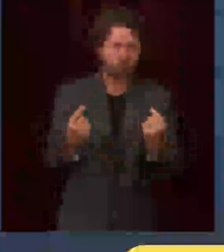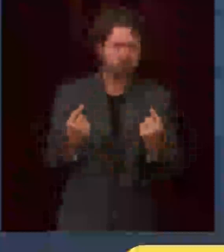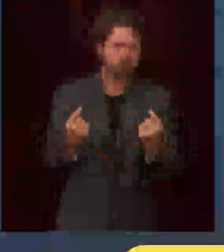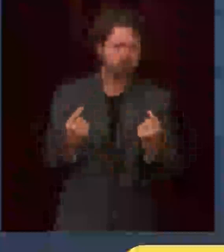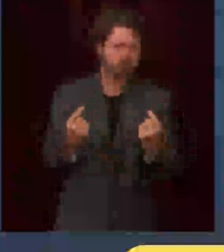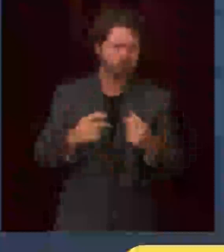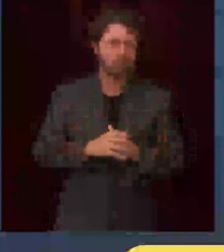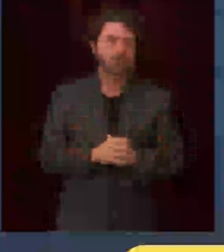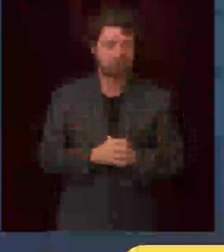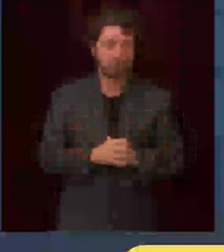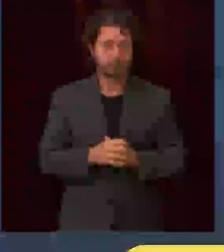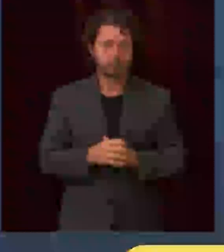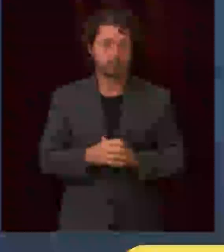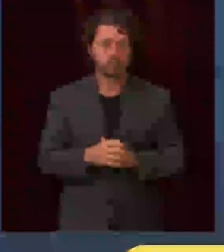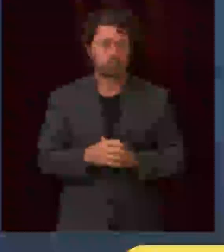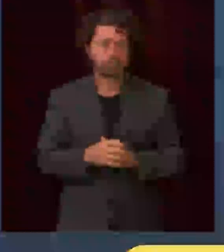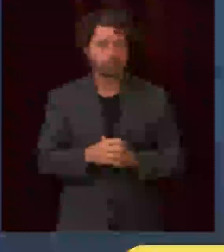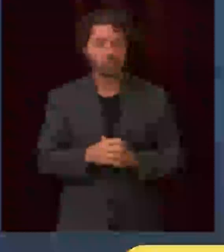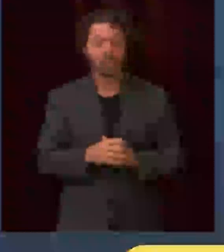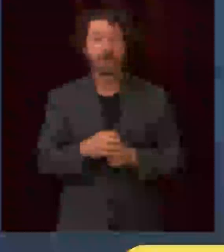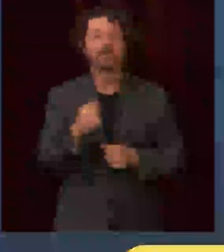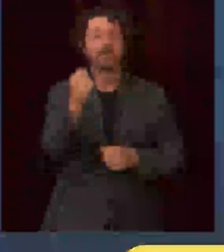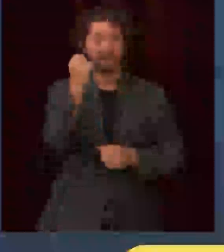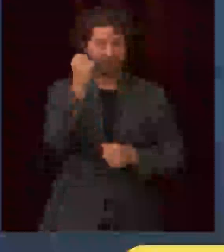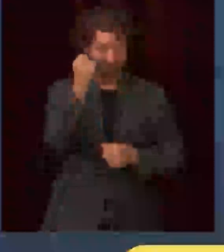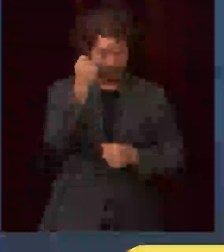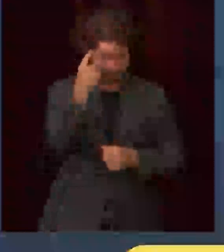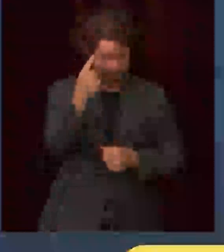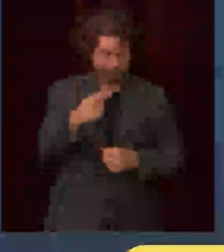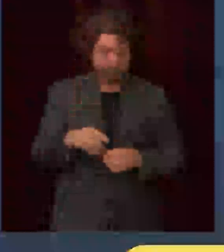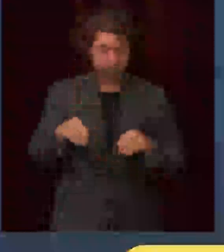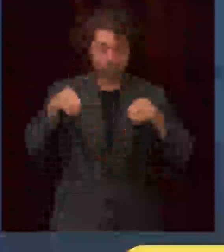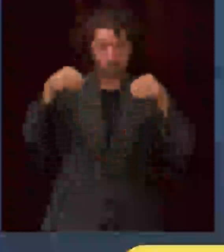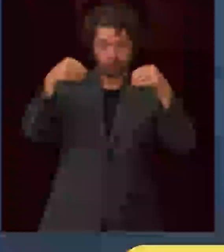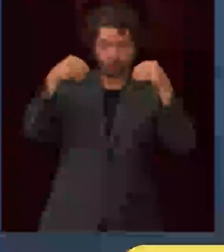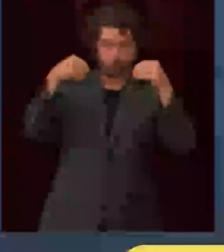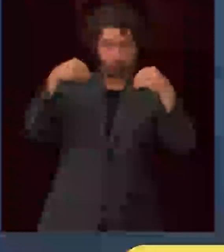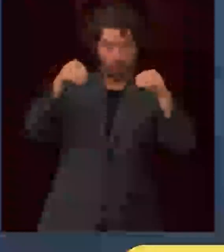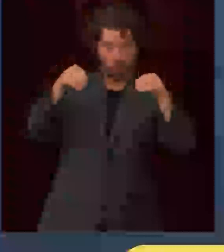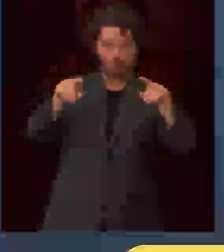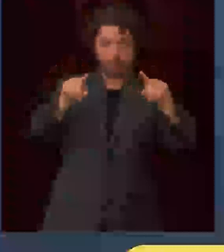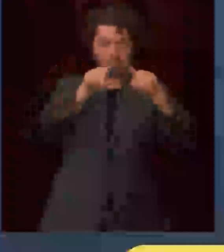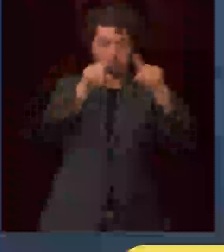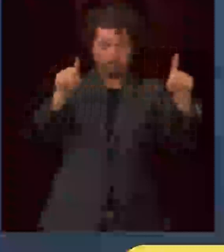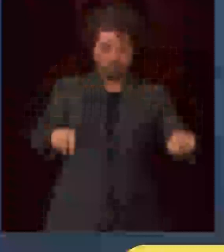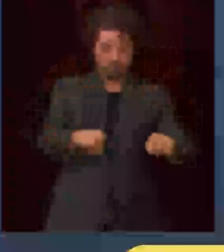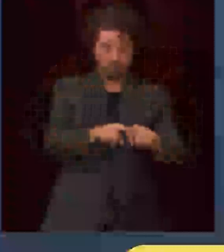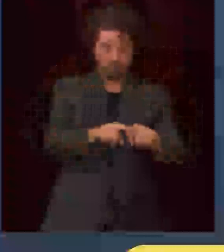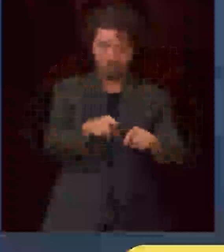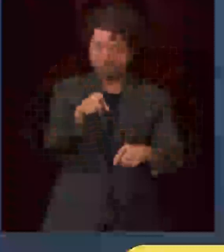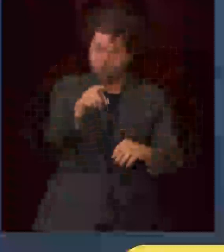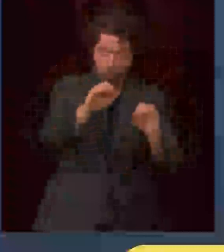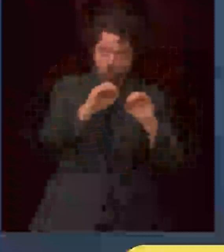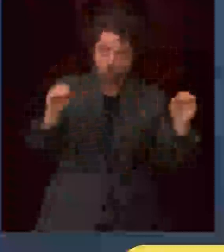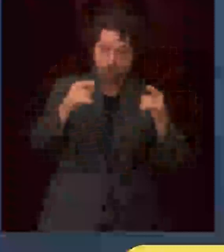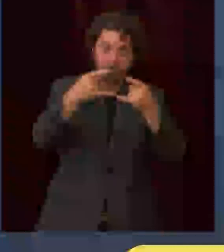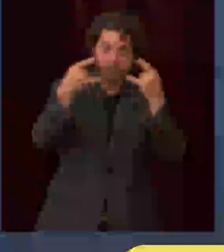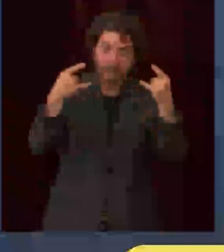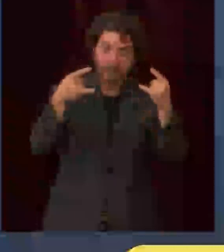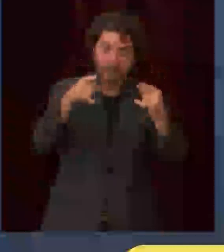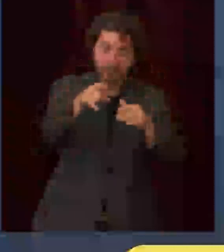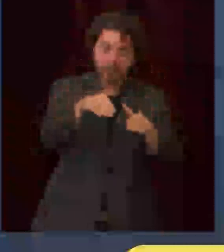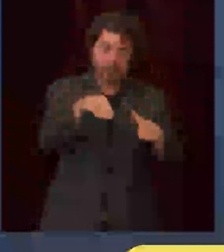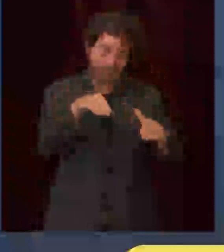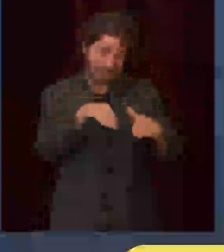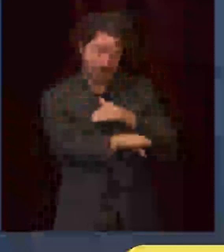that's the right balance to try to encourage people to move forward. And we think we're going to get large compliance with this because it just makes sense and we know it's working.